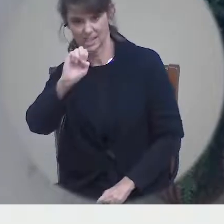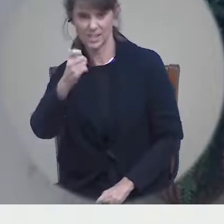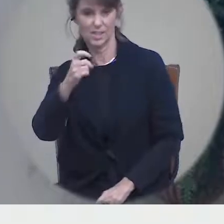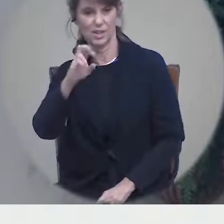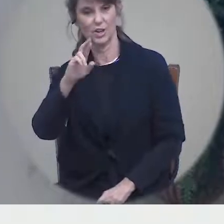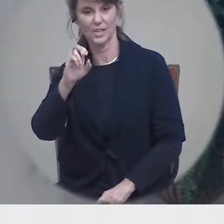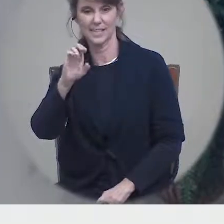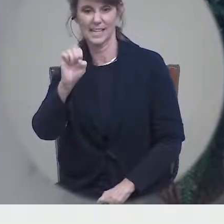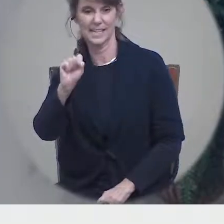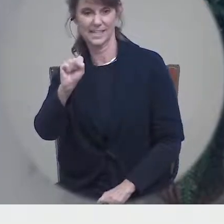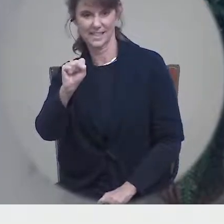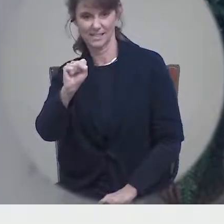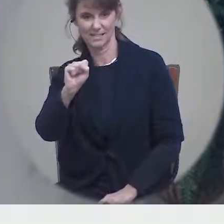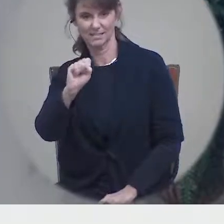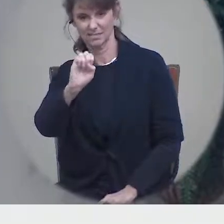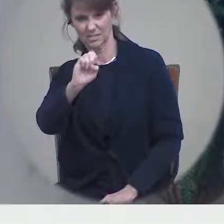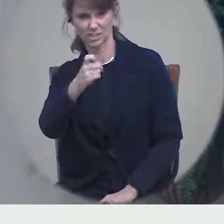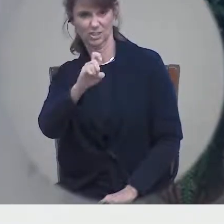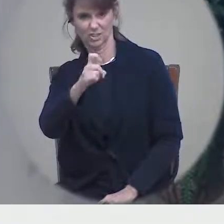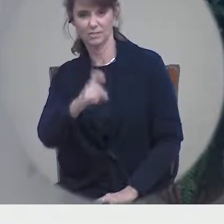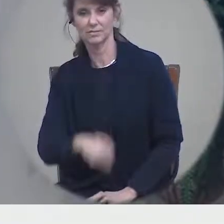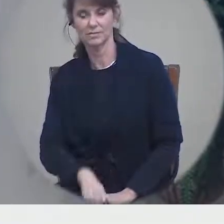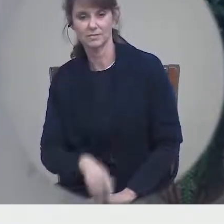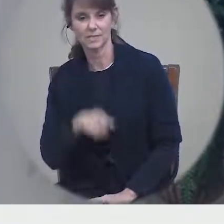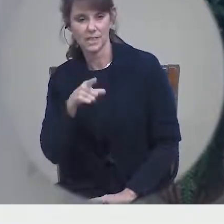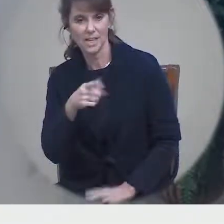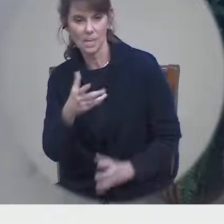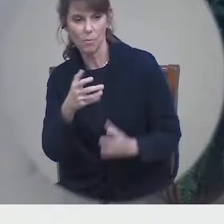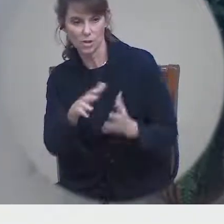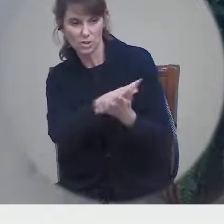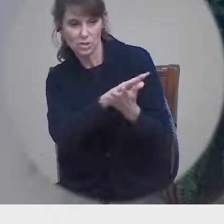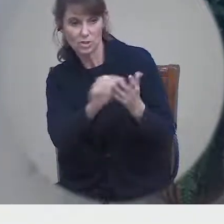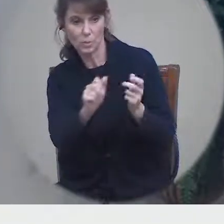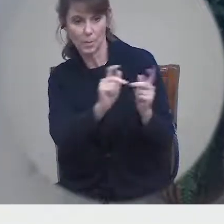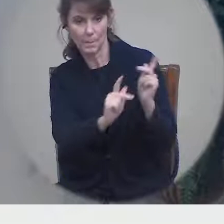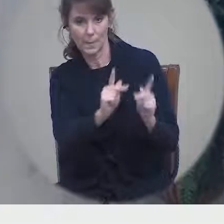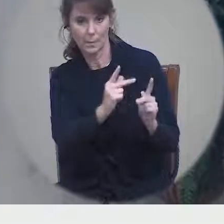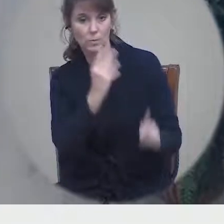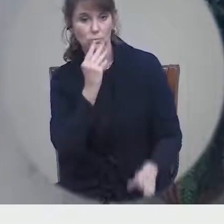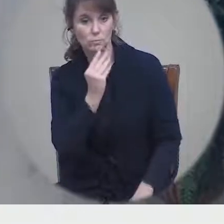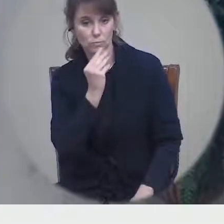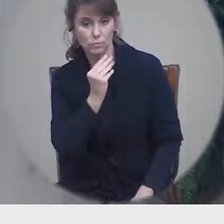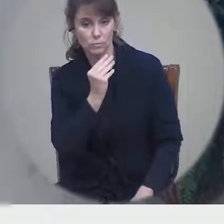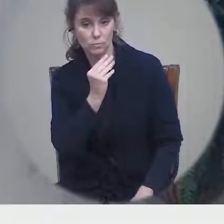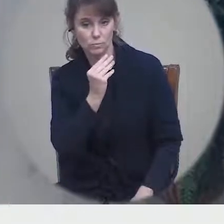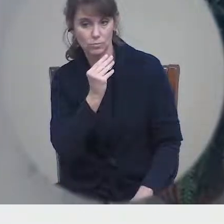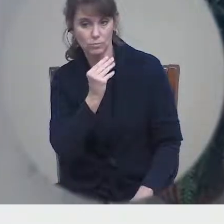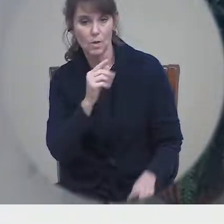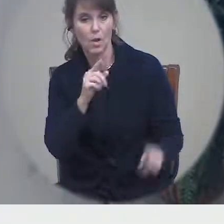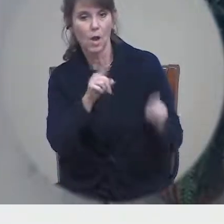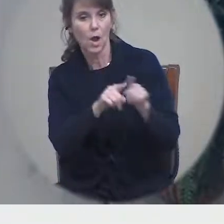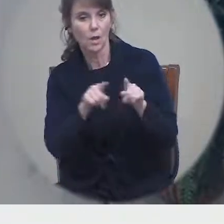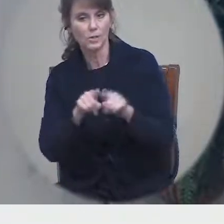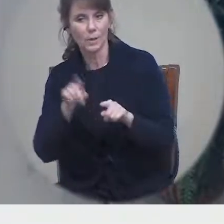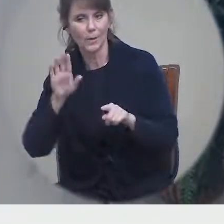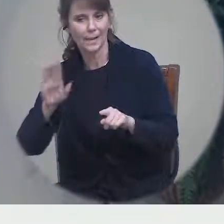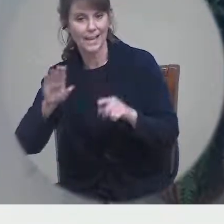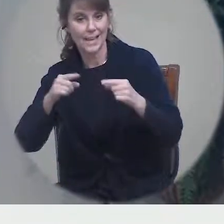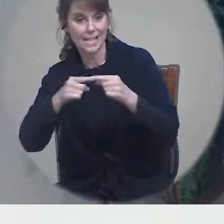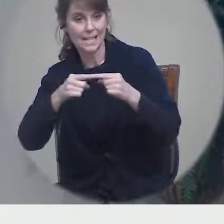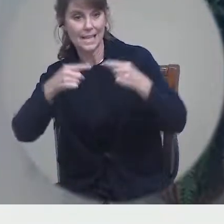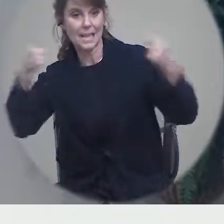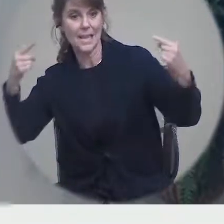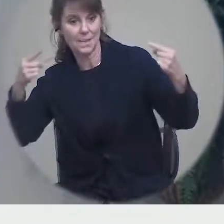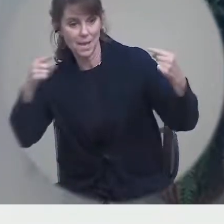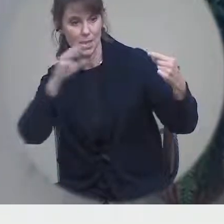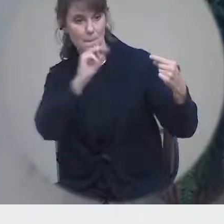was going to seek the downfall of the Jewish people, but most notably his archenemy Mordecai. Mordecai and Esther discover the plot.